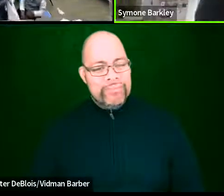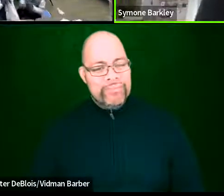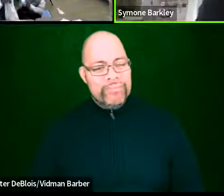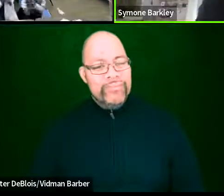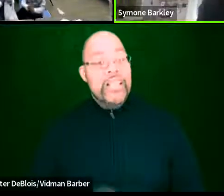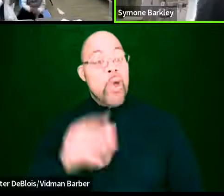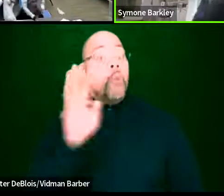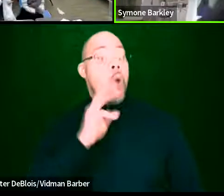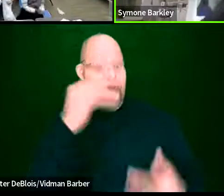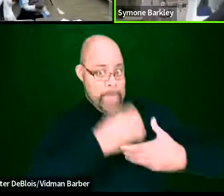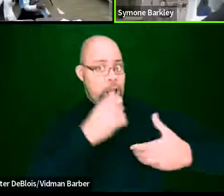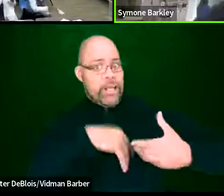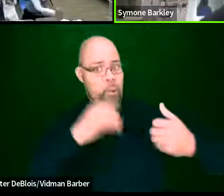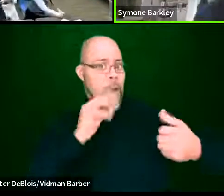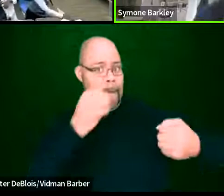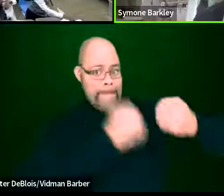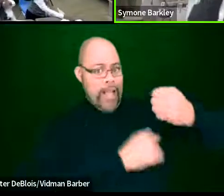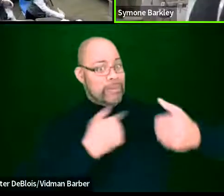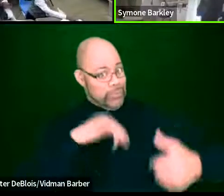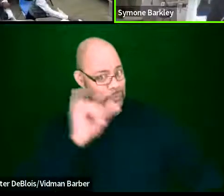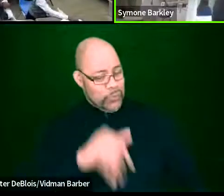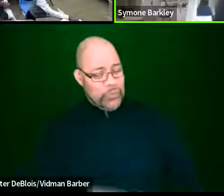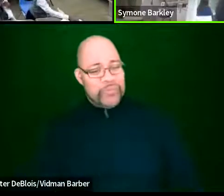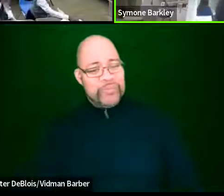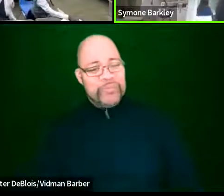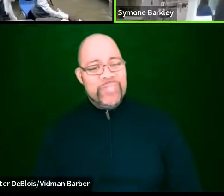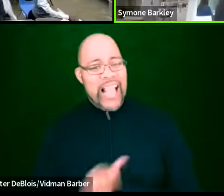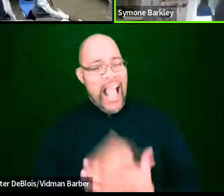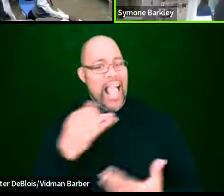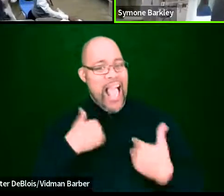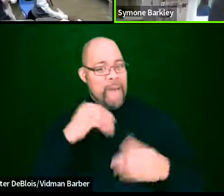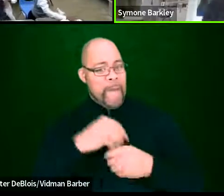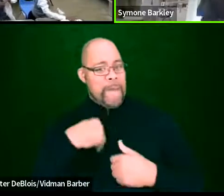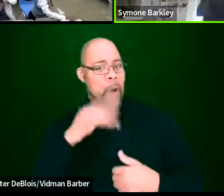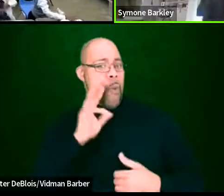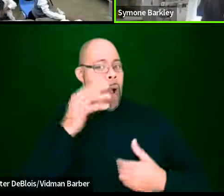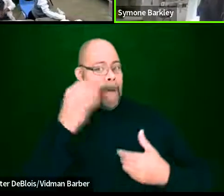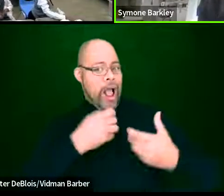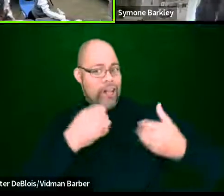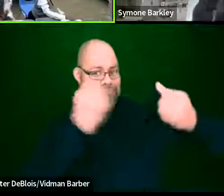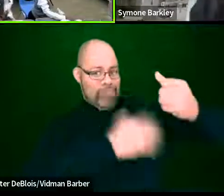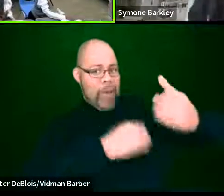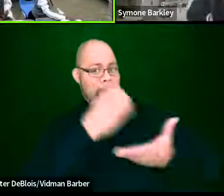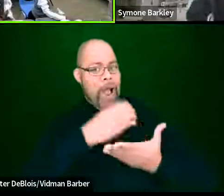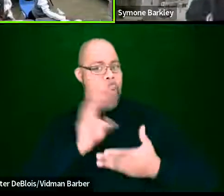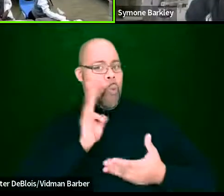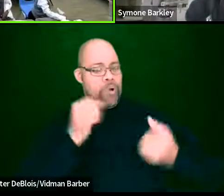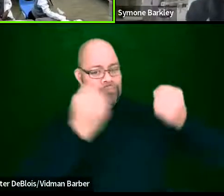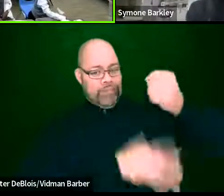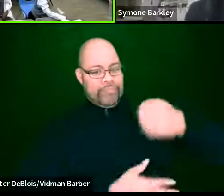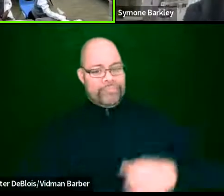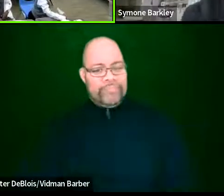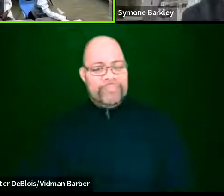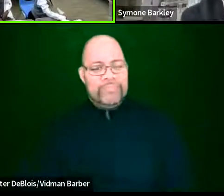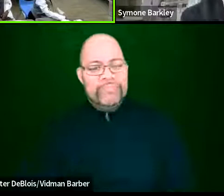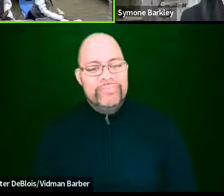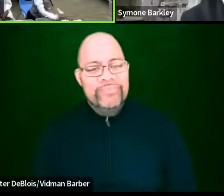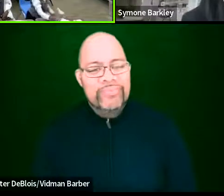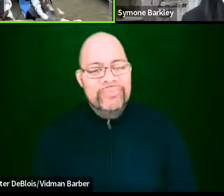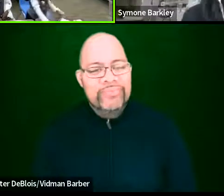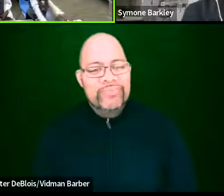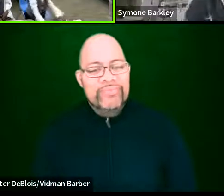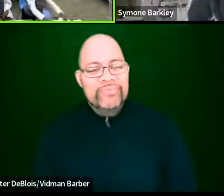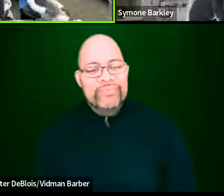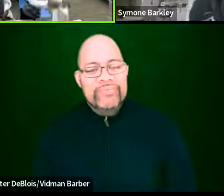Yes, you put your water bottle in there. Me too. That's what I like to have in mind, my water bottle. I'm gonna put mine in right now.